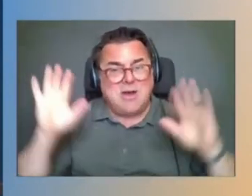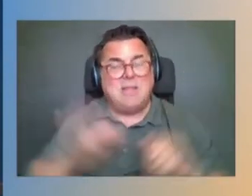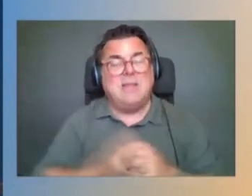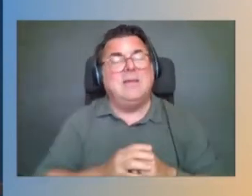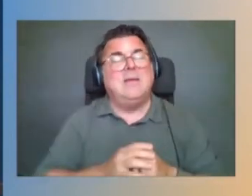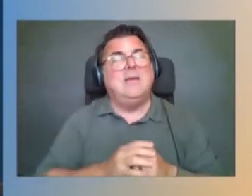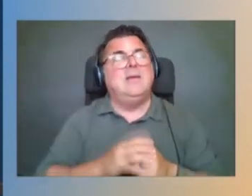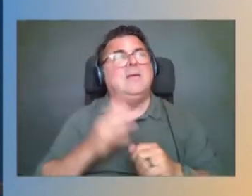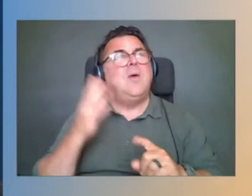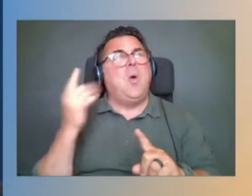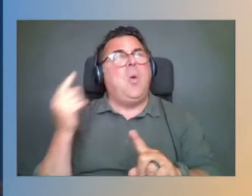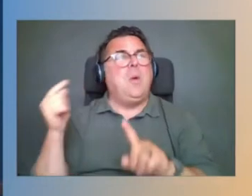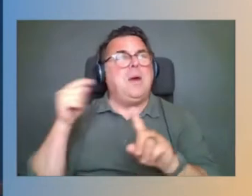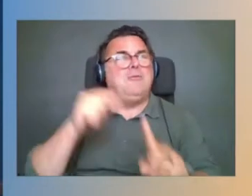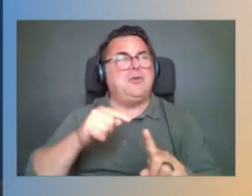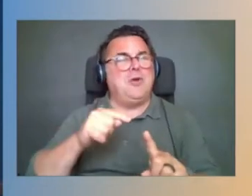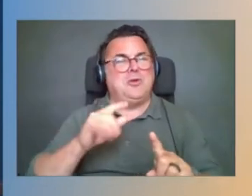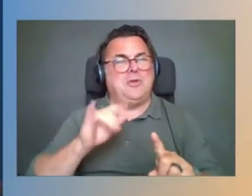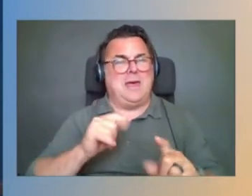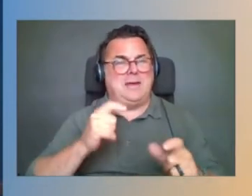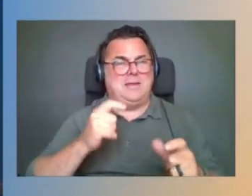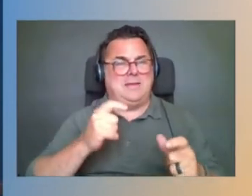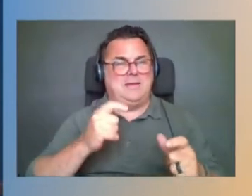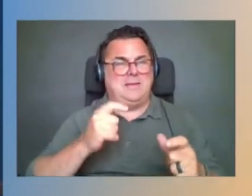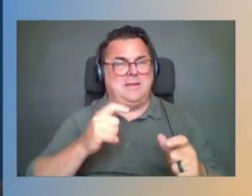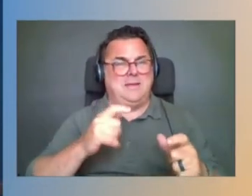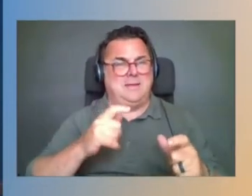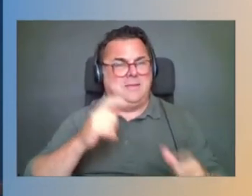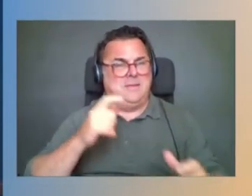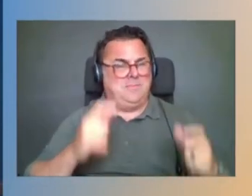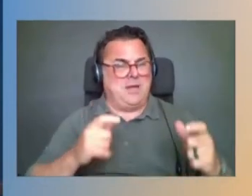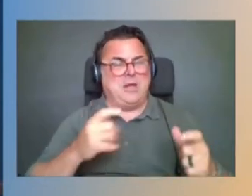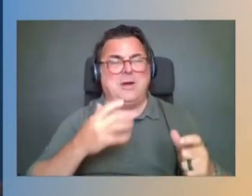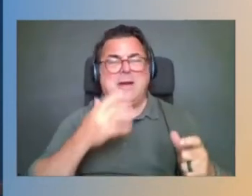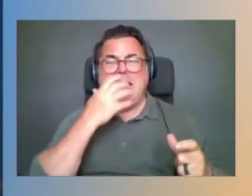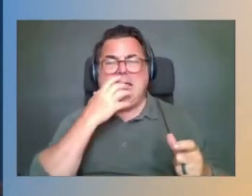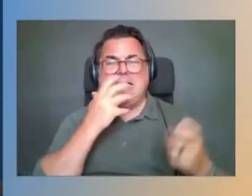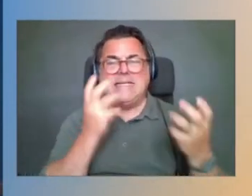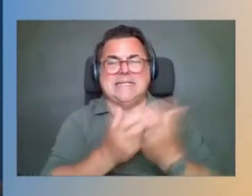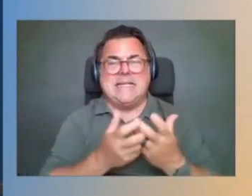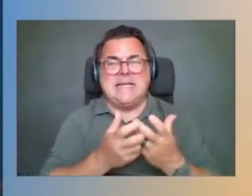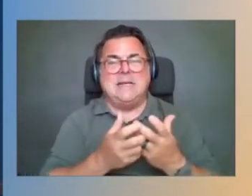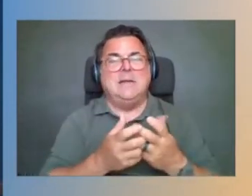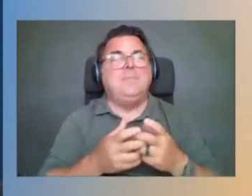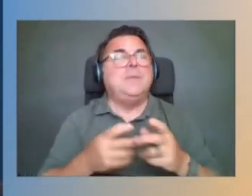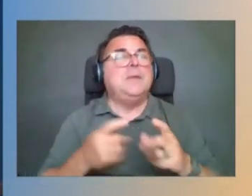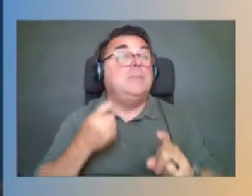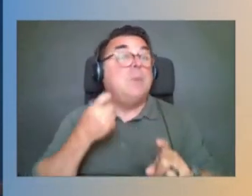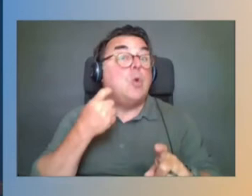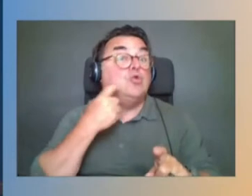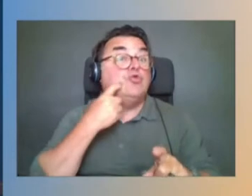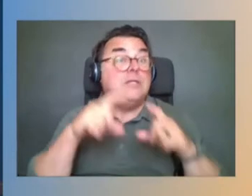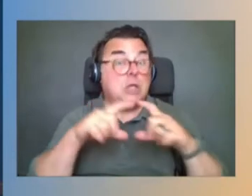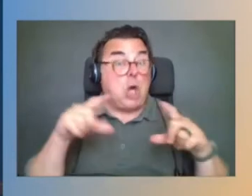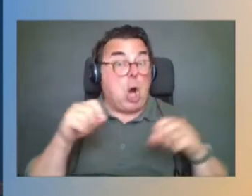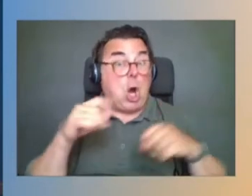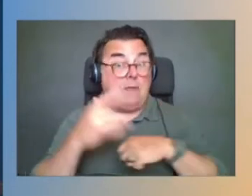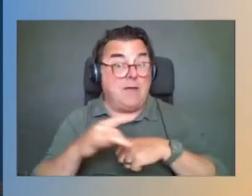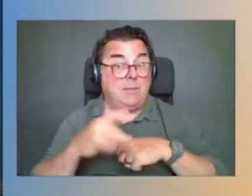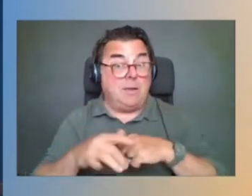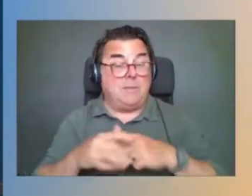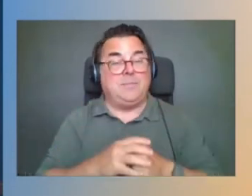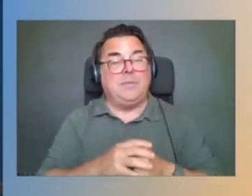that massively more sturdy heatsink on there? So this is the latest generation of card that's available in